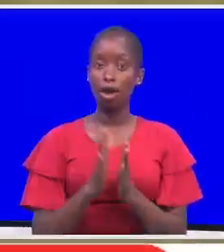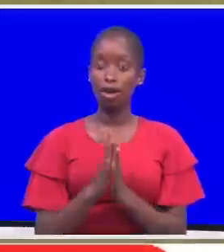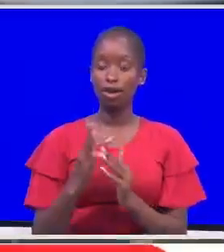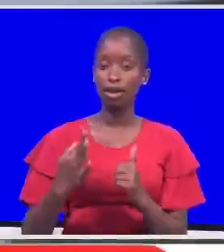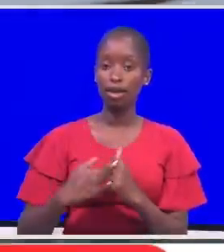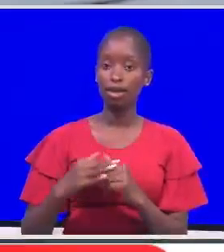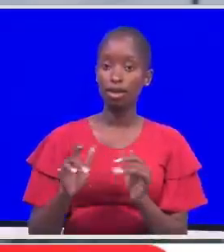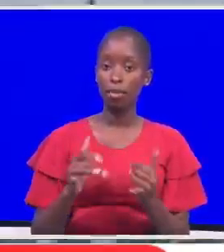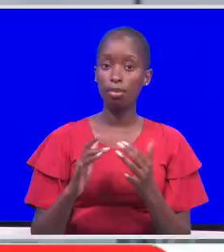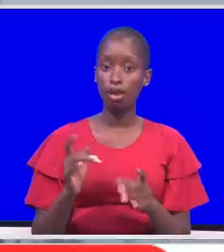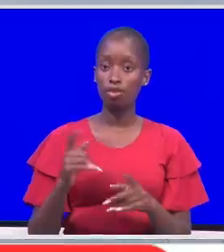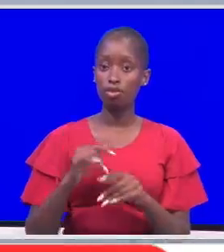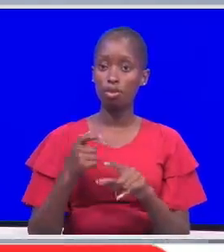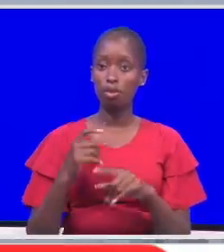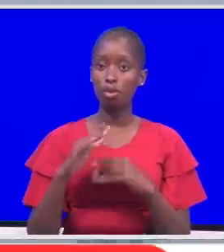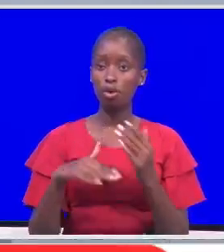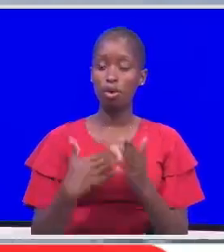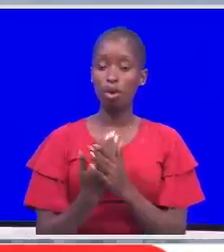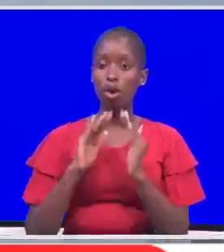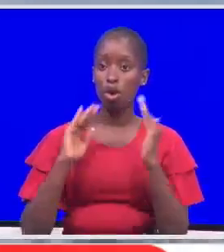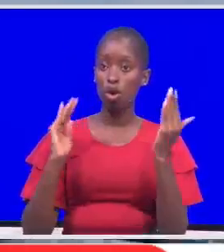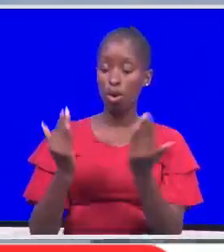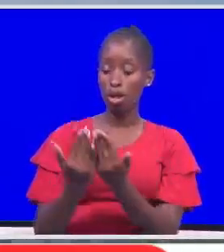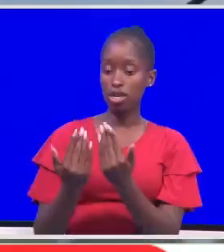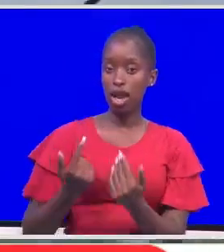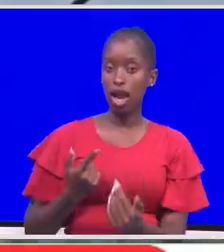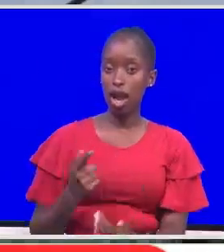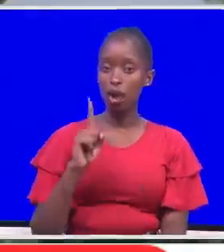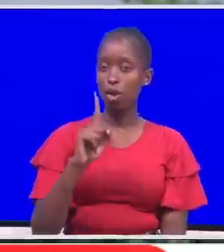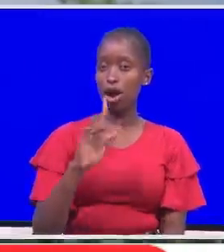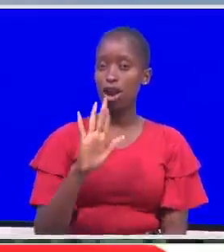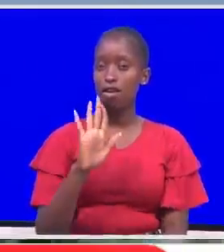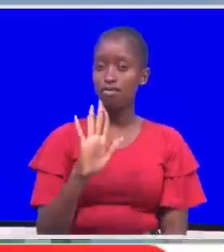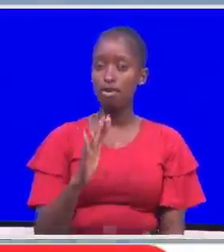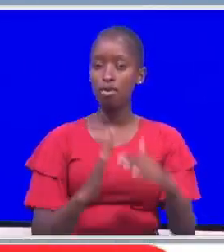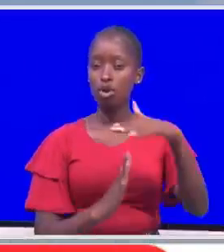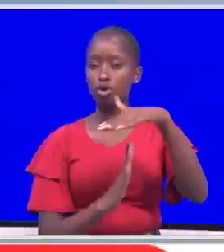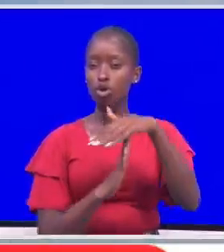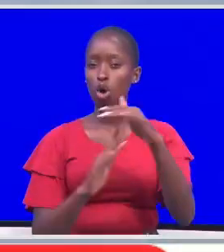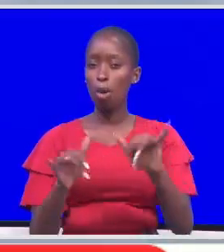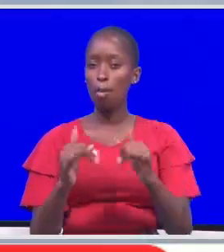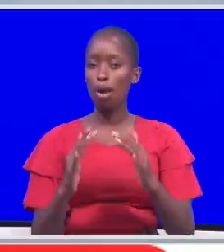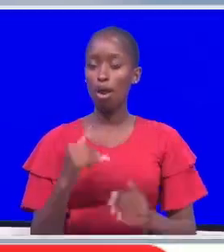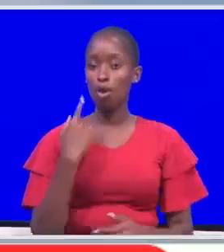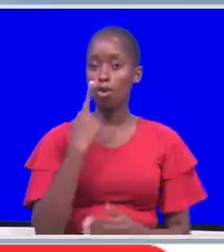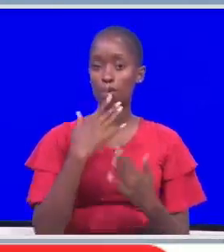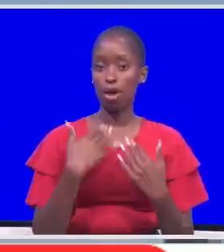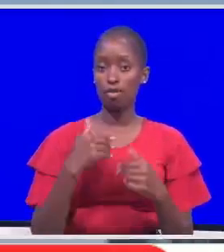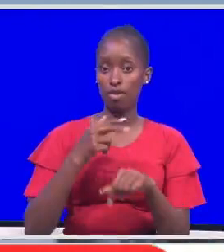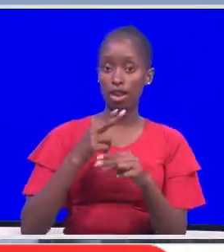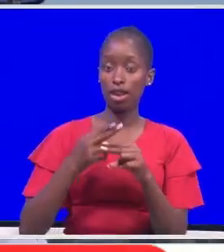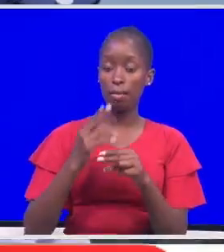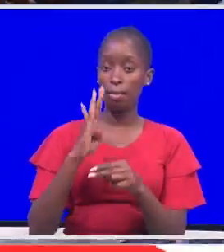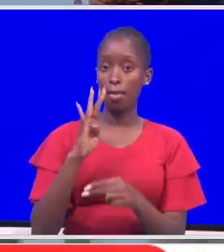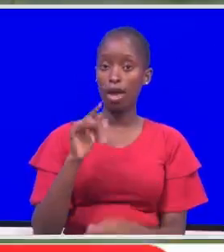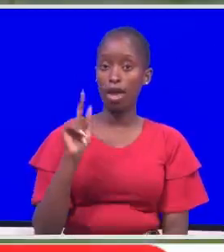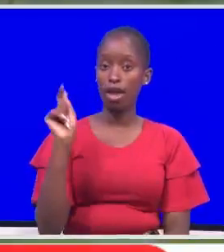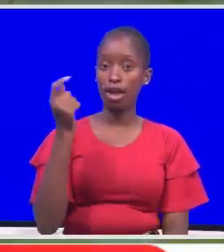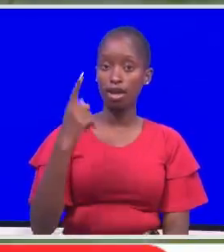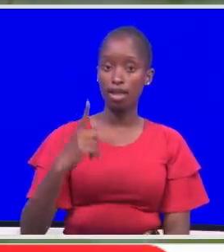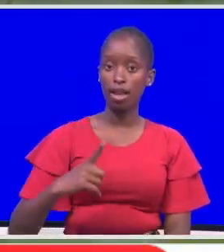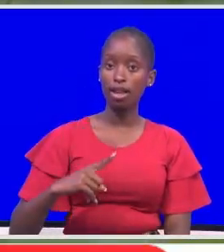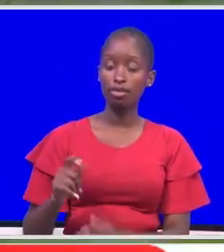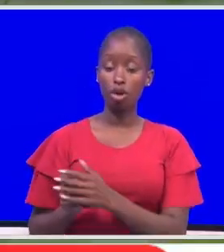the world. Nyanchama is one of the five top elite amateur players who were named by the Kenya Ladies Golf Union